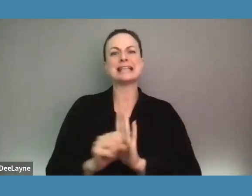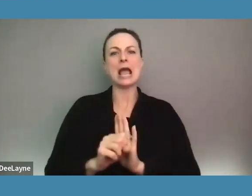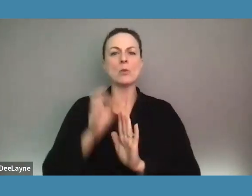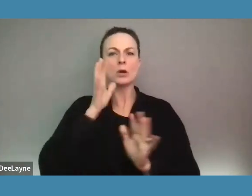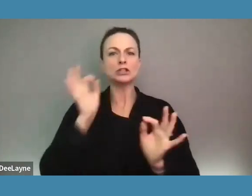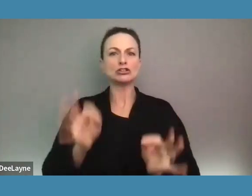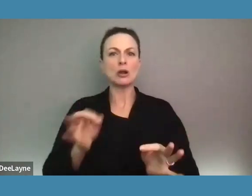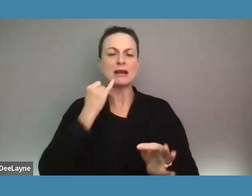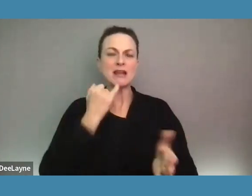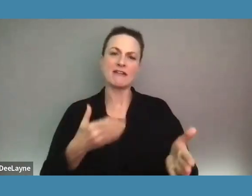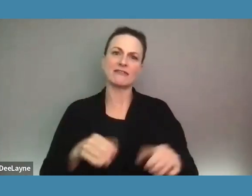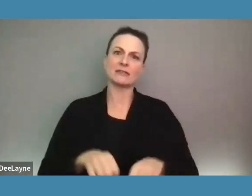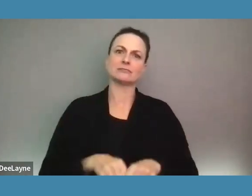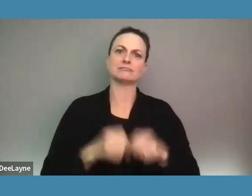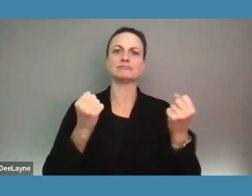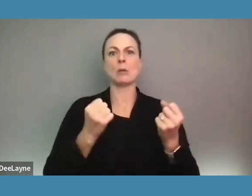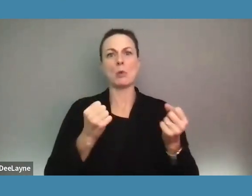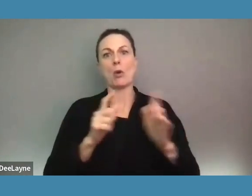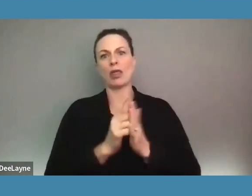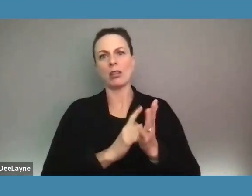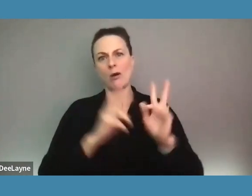a violation or not.